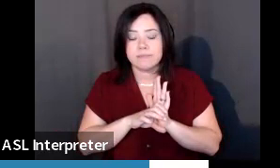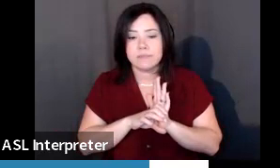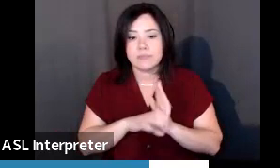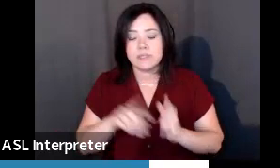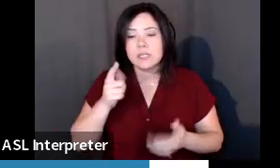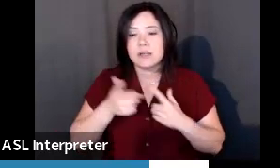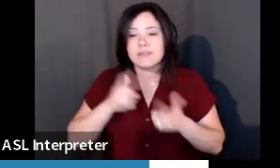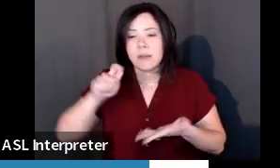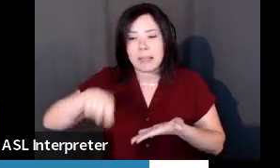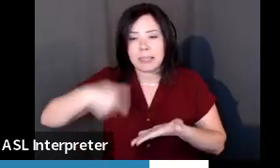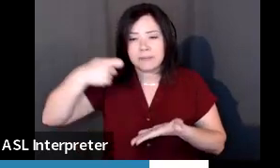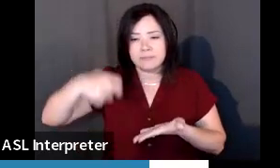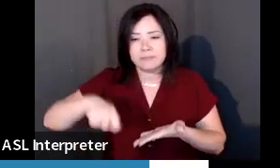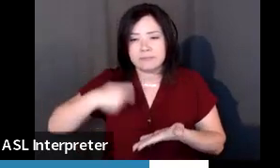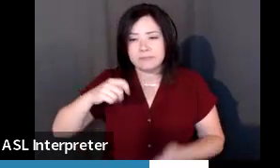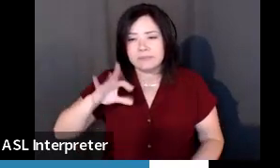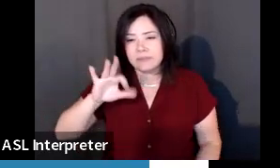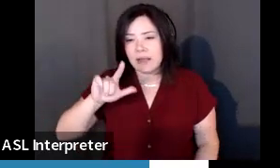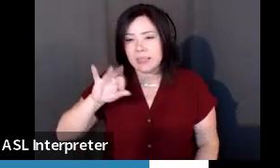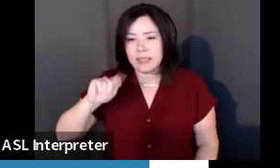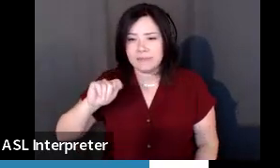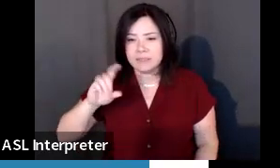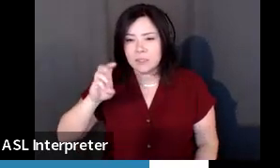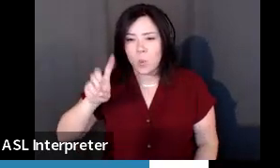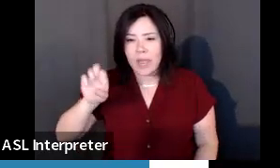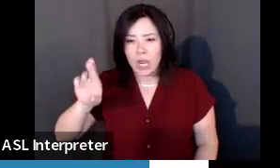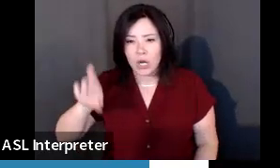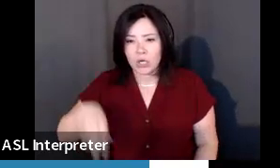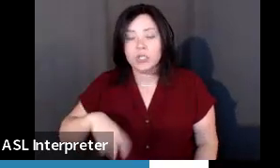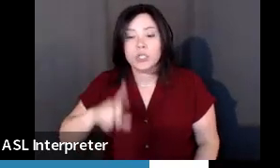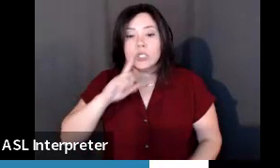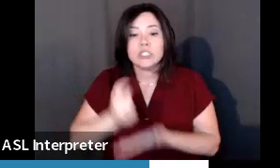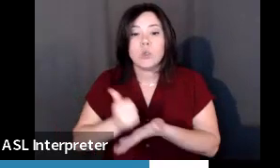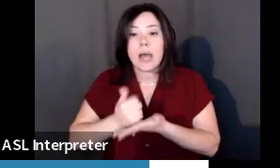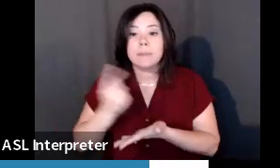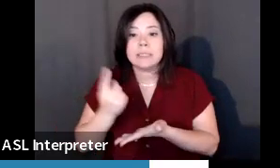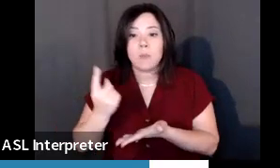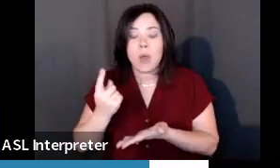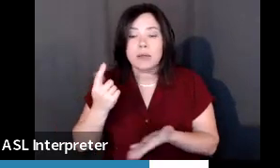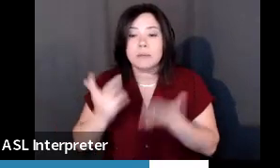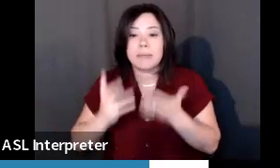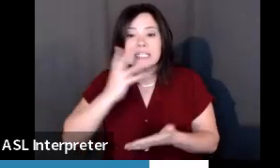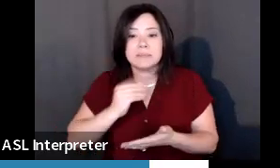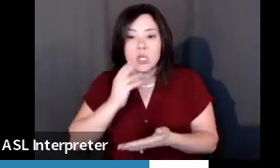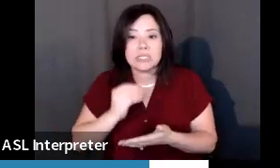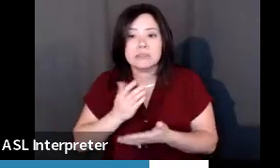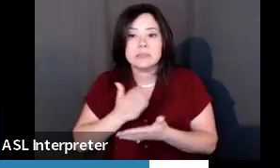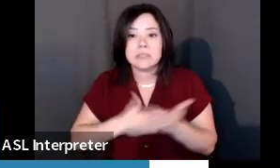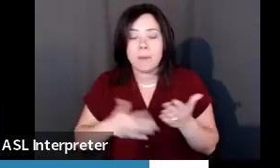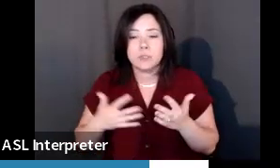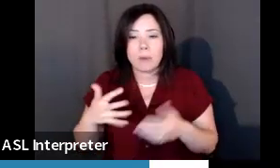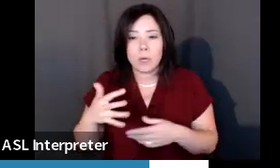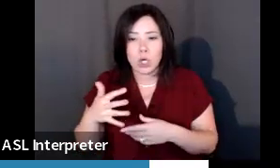liftwear, and this is to help someone that may experience mild to moderate tremors be